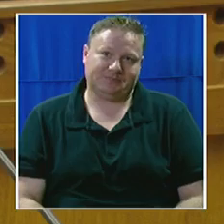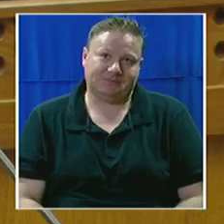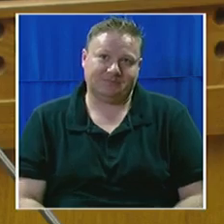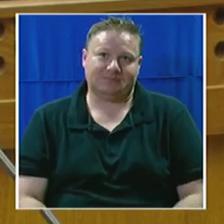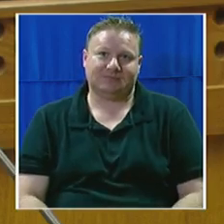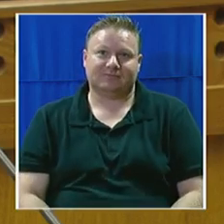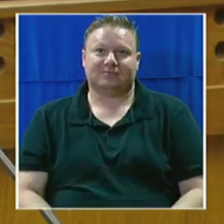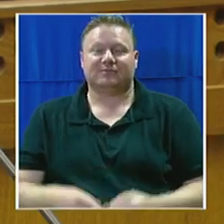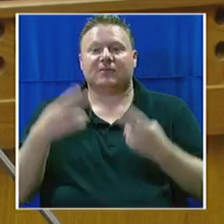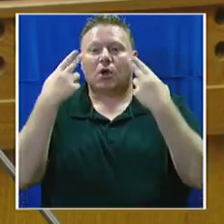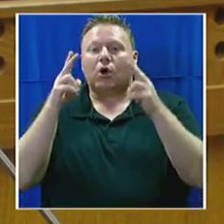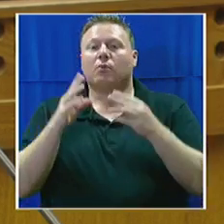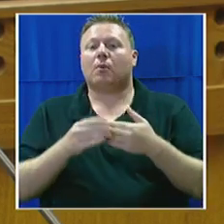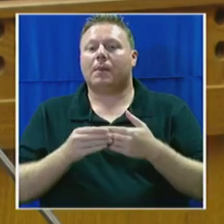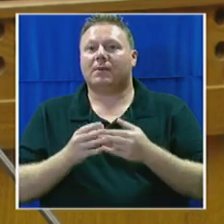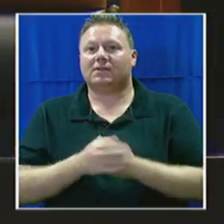Honorable members,